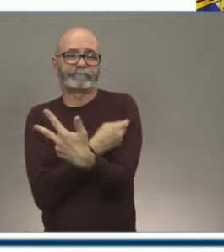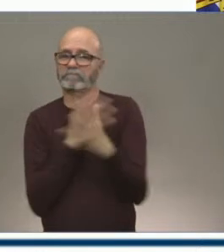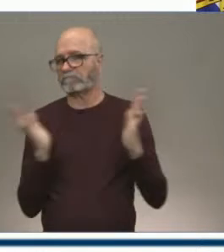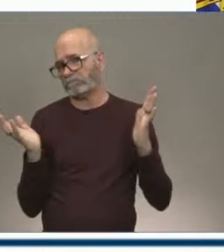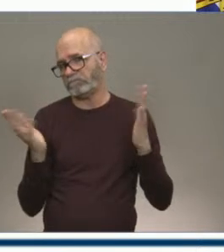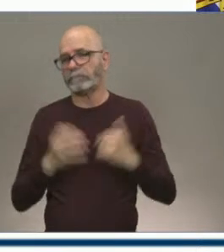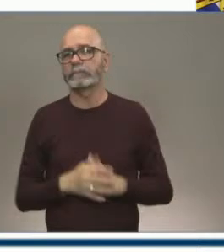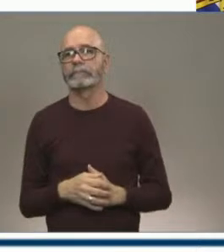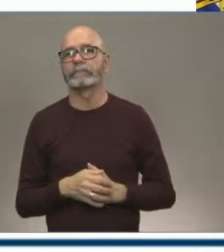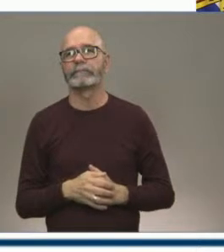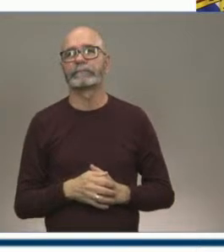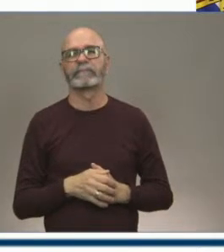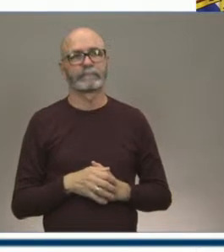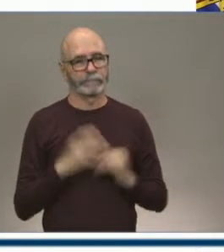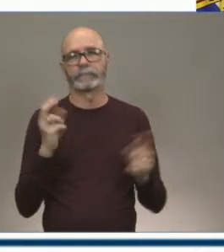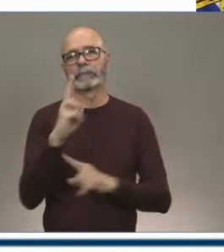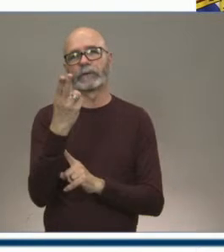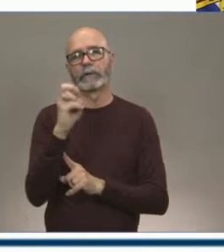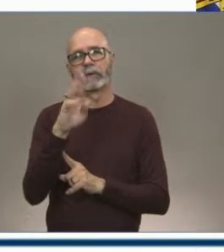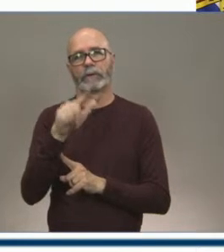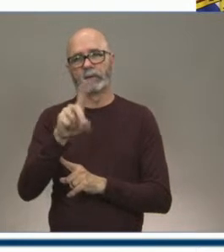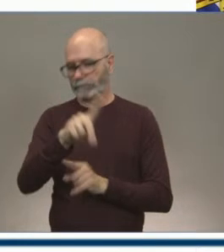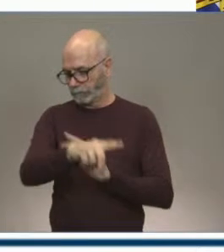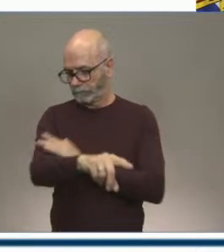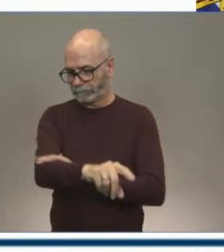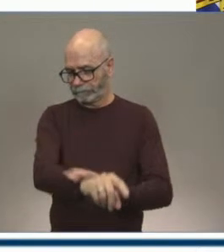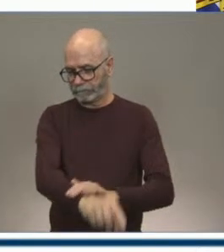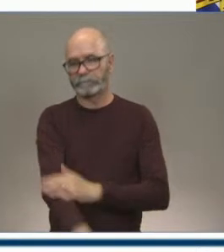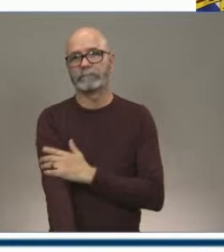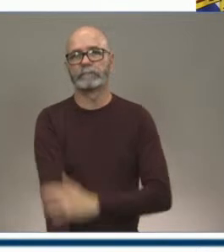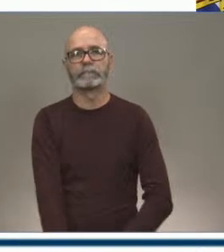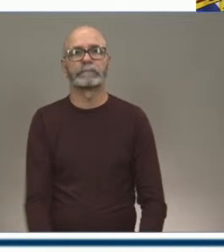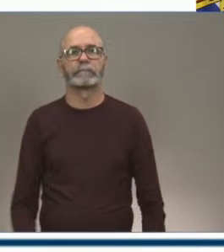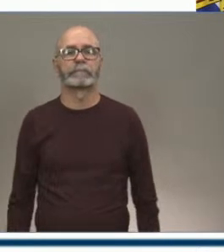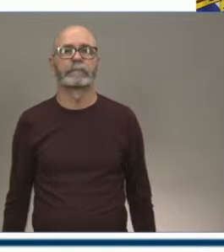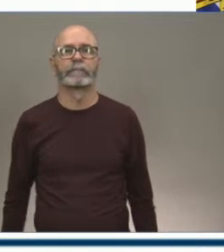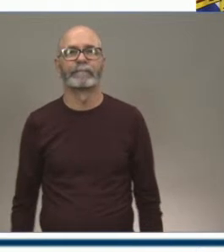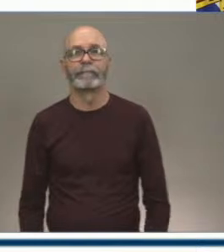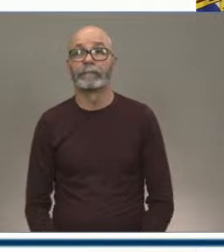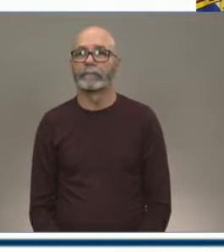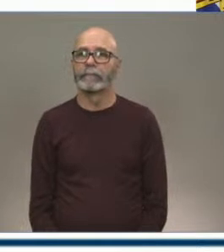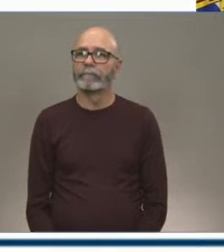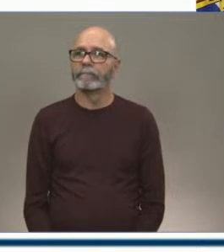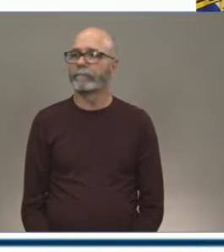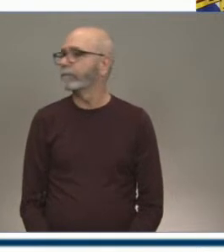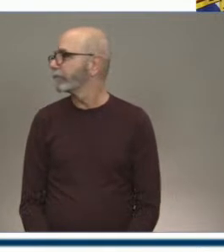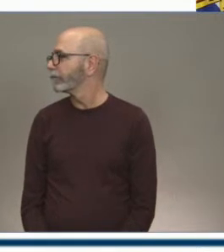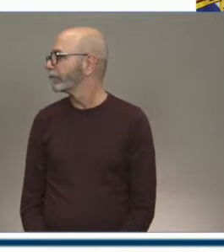Herald. Thank you. This is for Dr. Strang. I'm just wondering for the